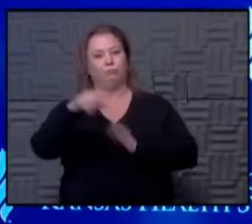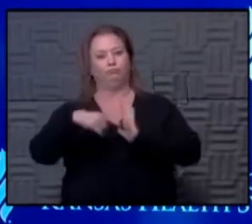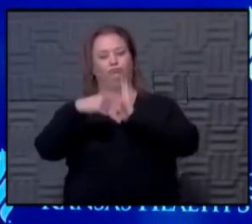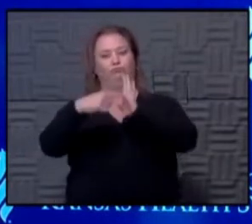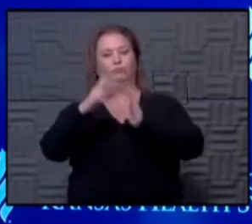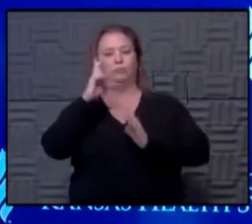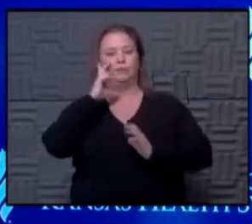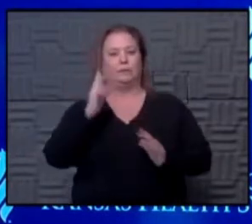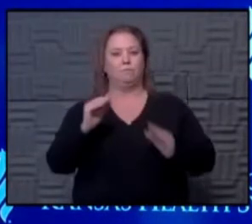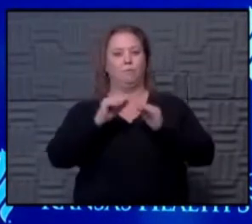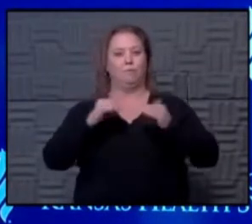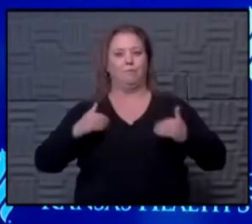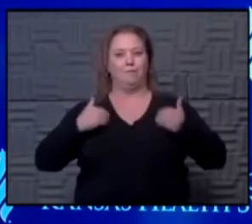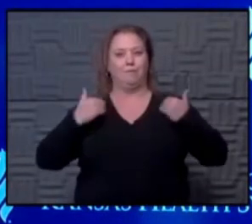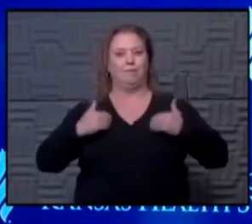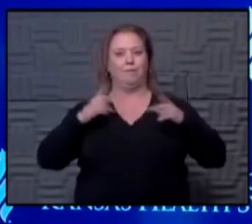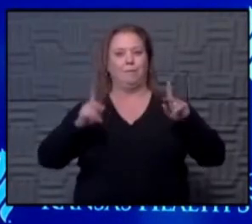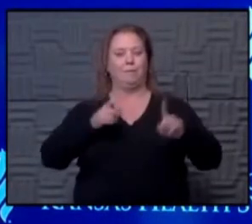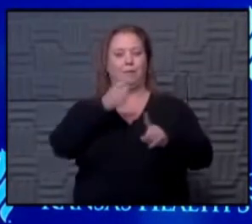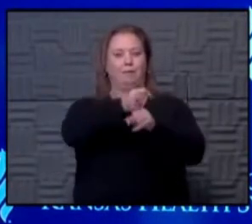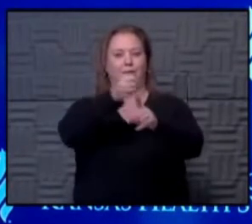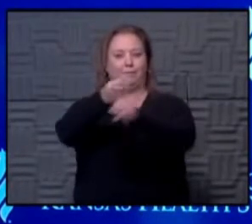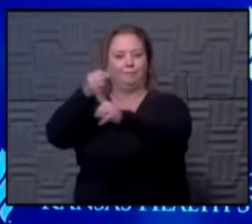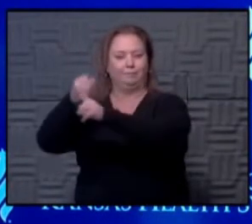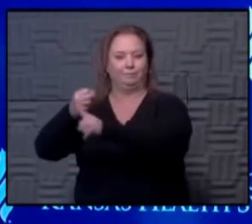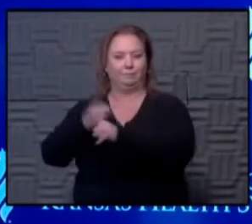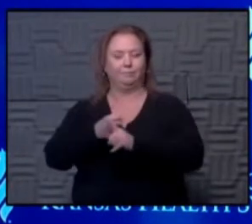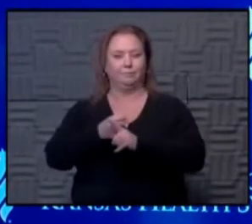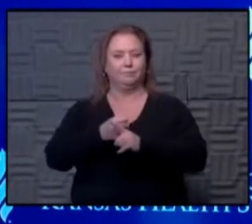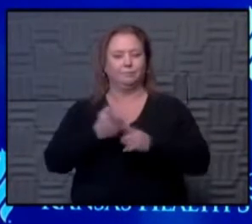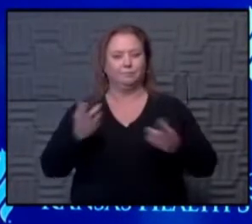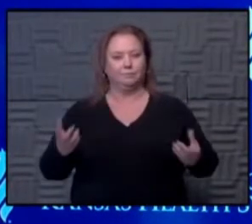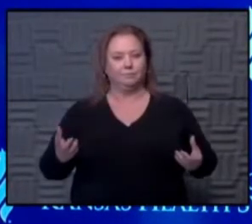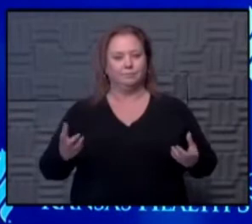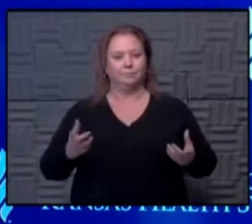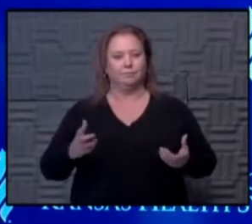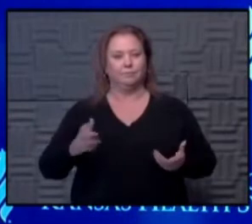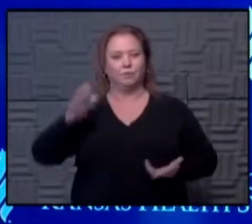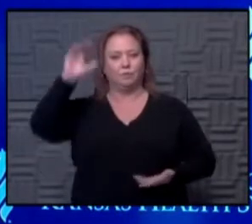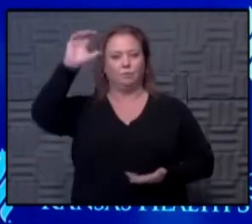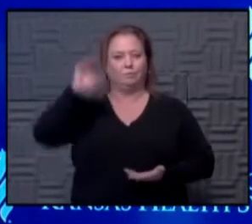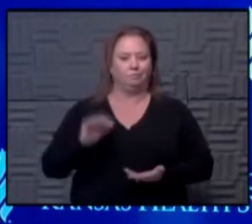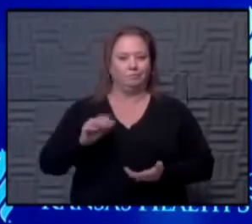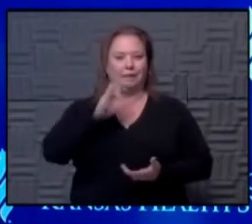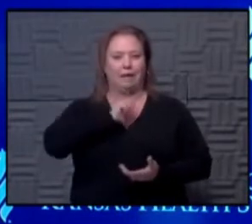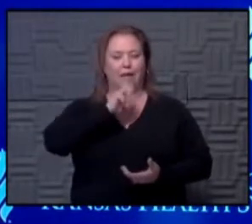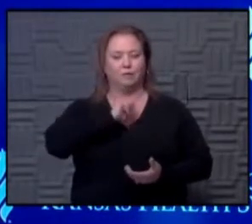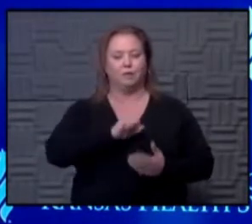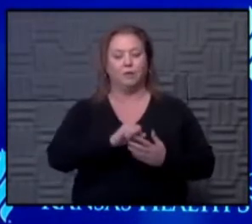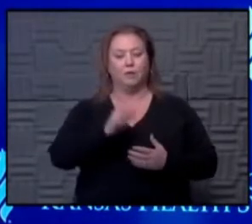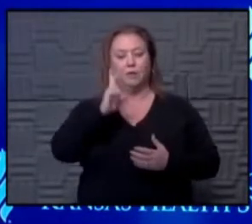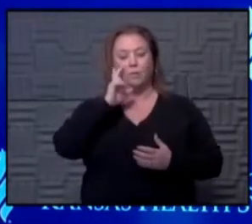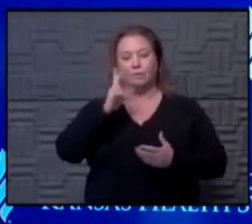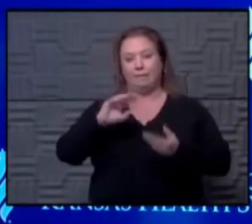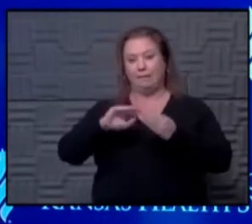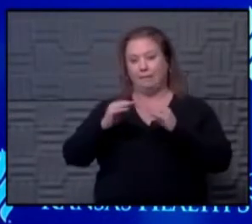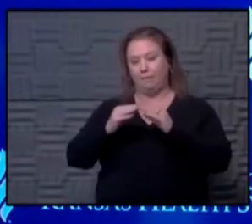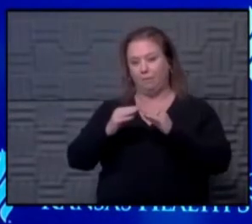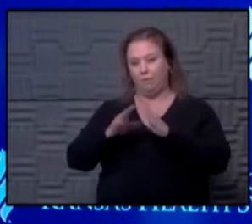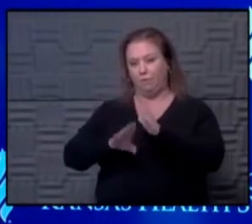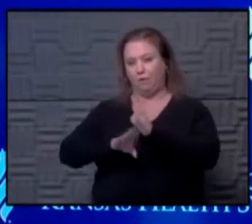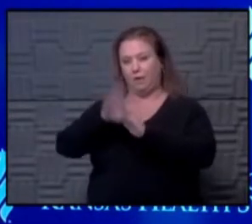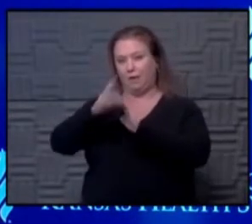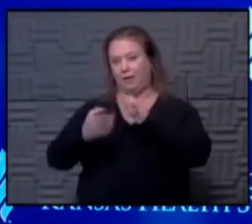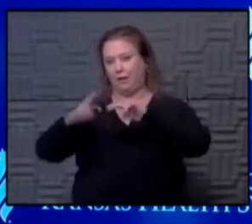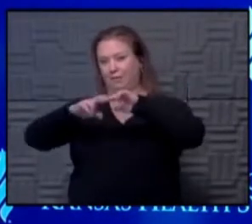were seeing more younger people infected in the community, which drove down the average age of those needing to be hospitalized. We've actually seen that number